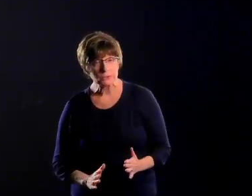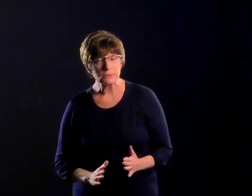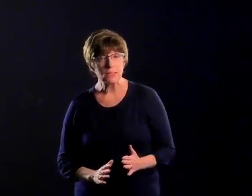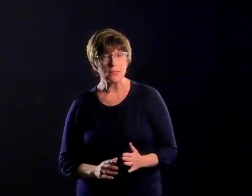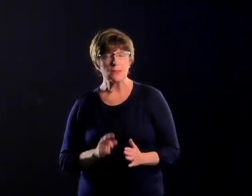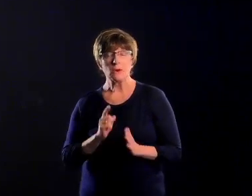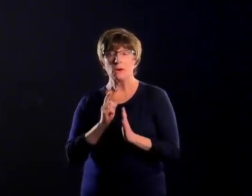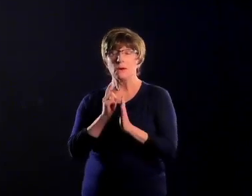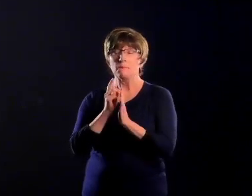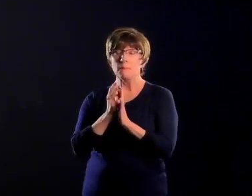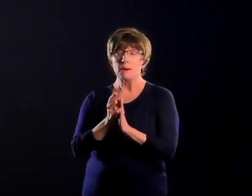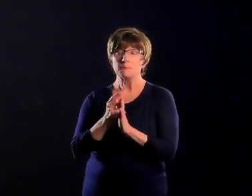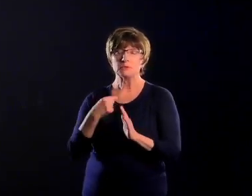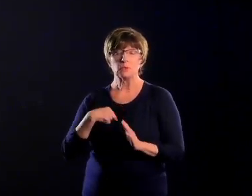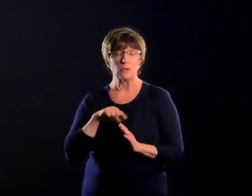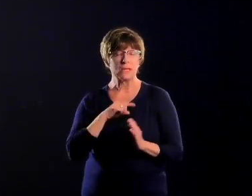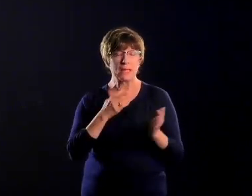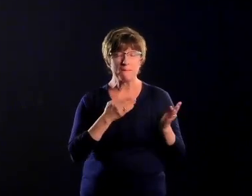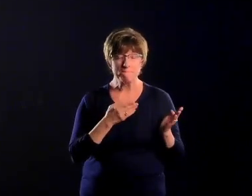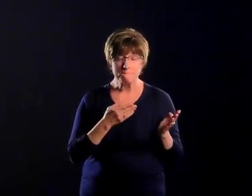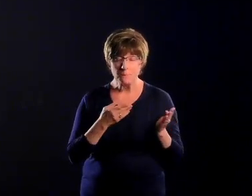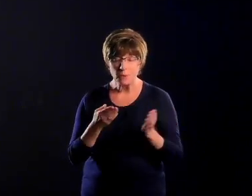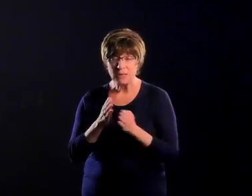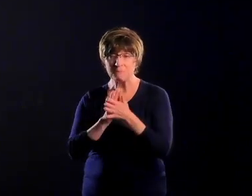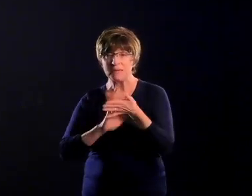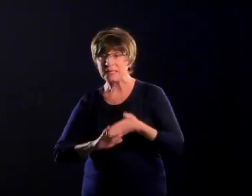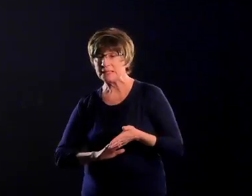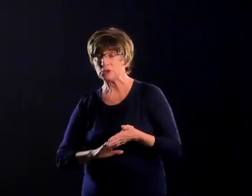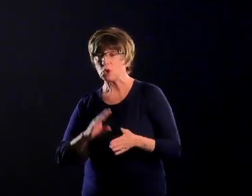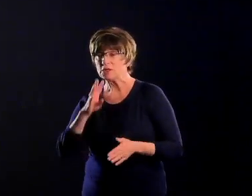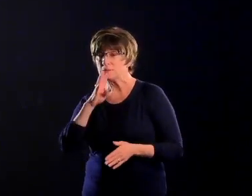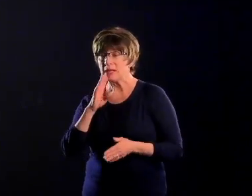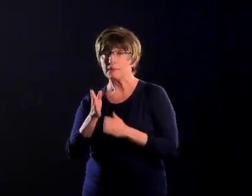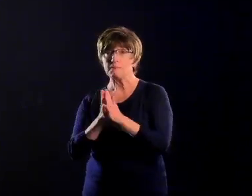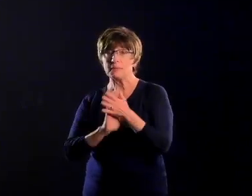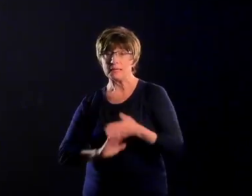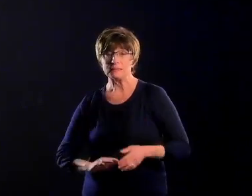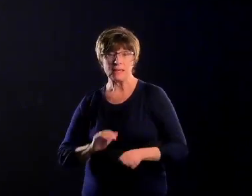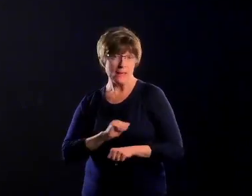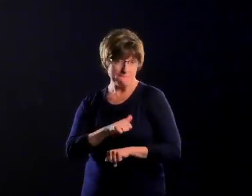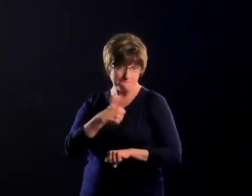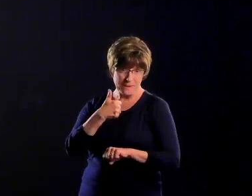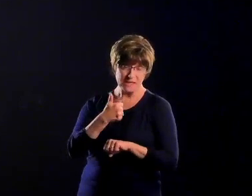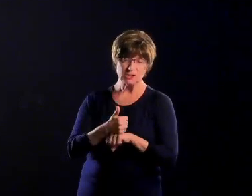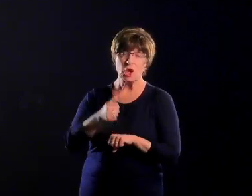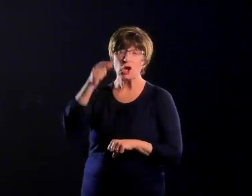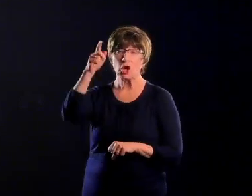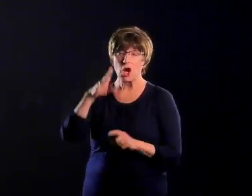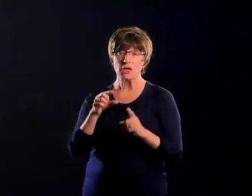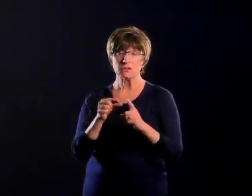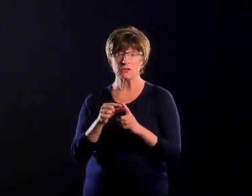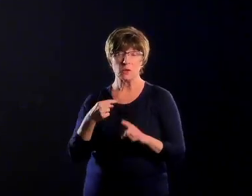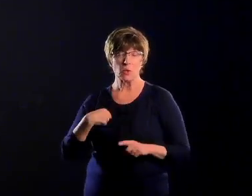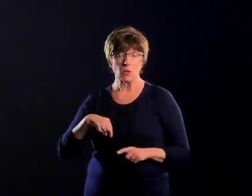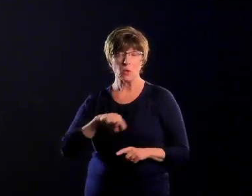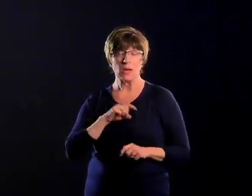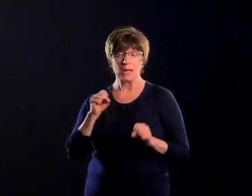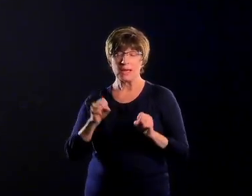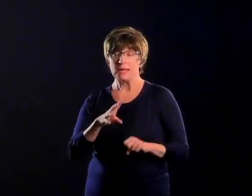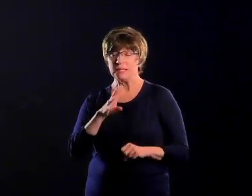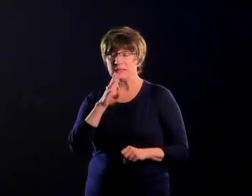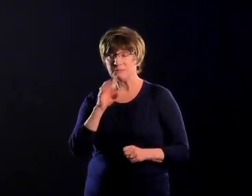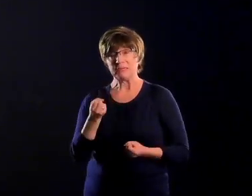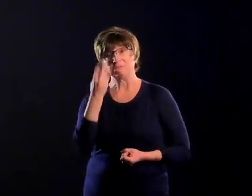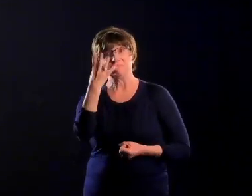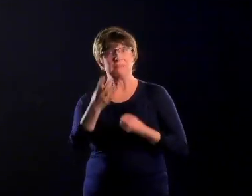moments that we can bring peace. We can speak peace into a situation based upon what God's Word says. We can speak life into someone